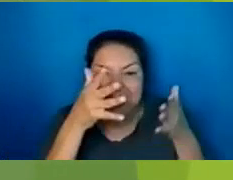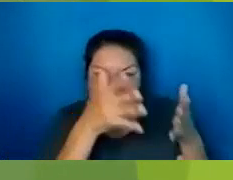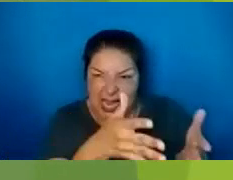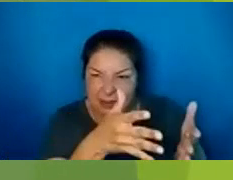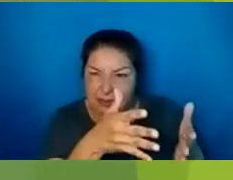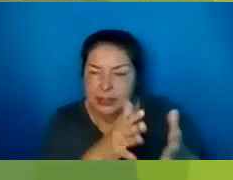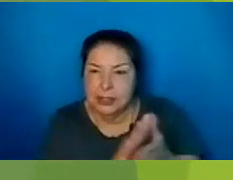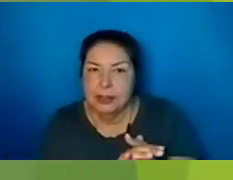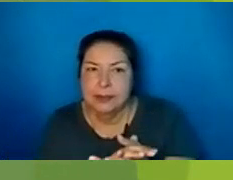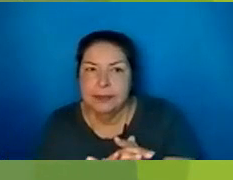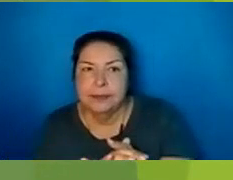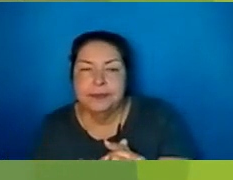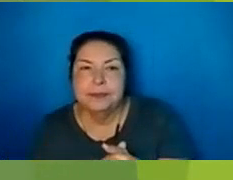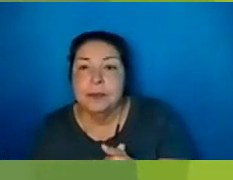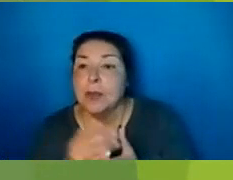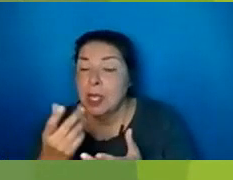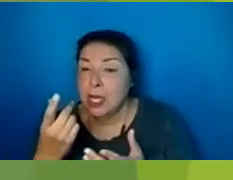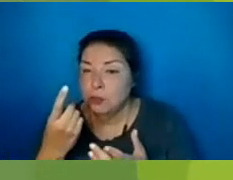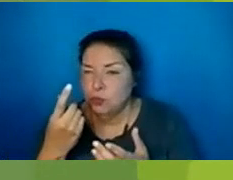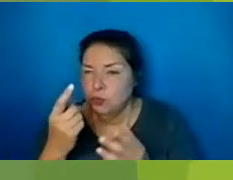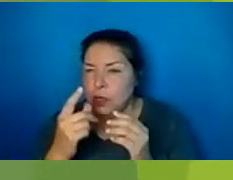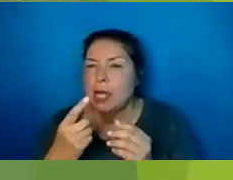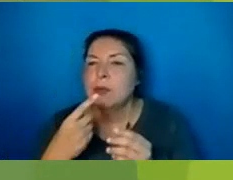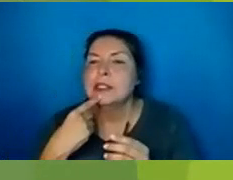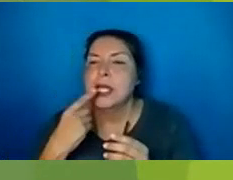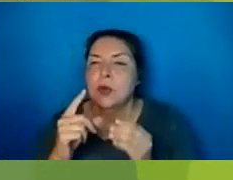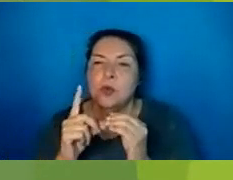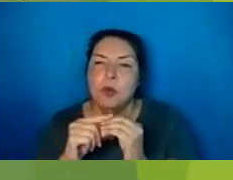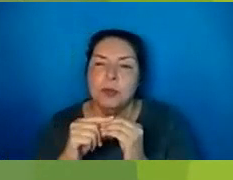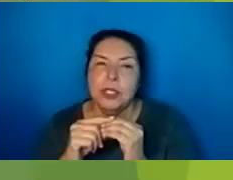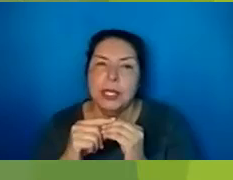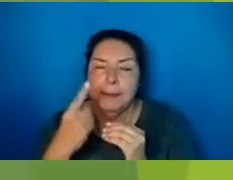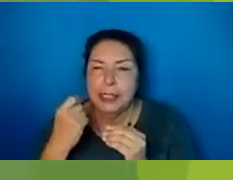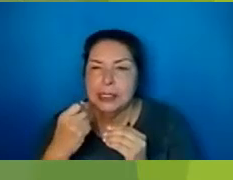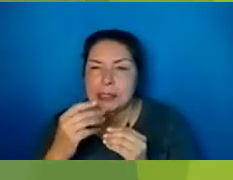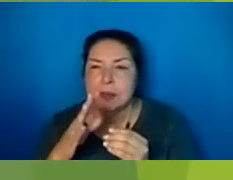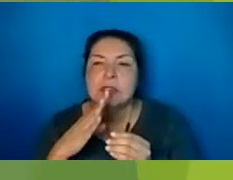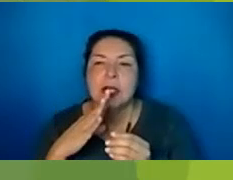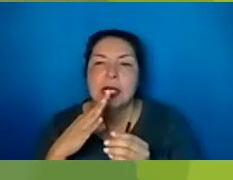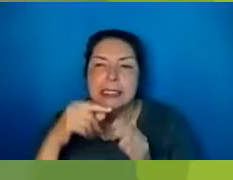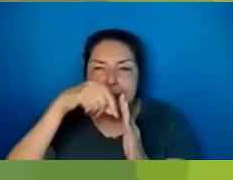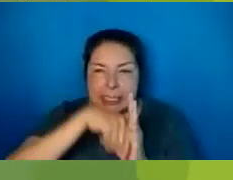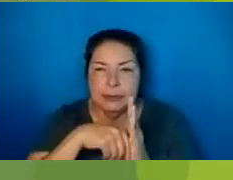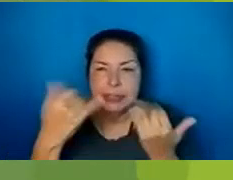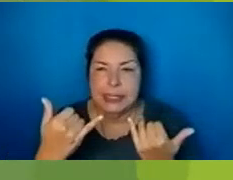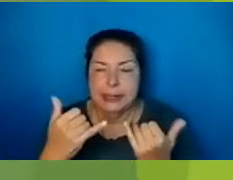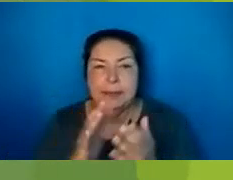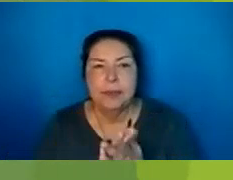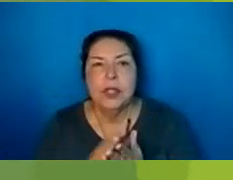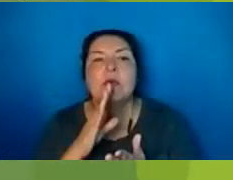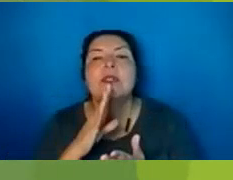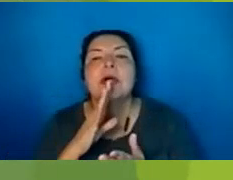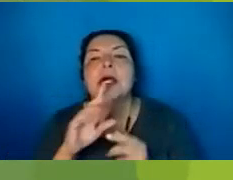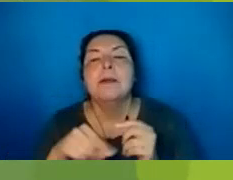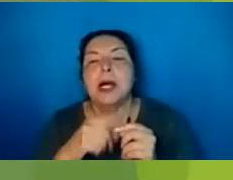And I want to bring up one thing because it was hit pretty heavily today. We talked about the